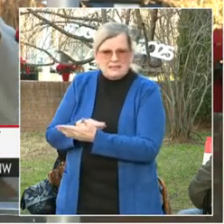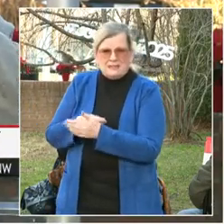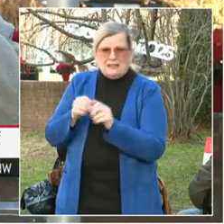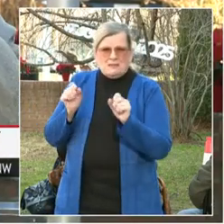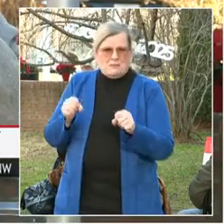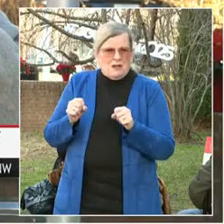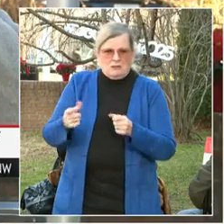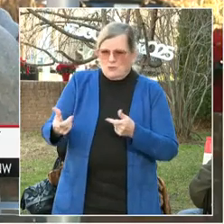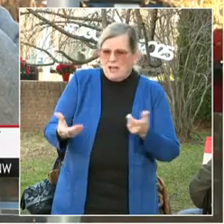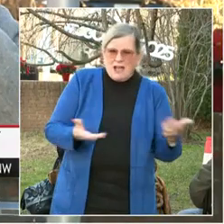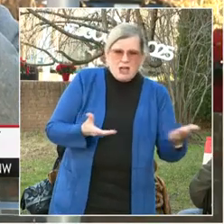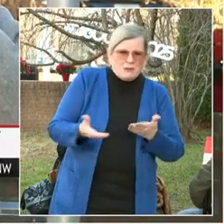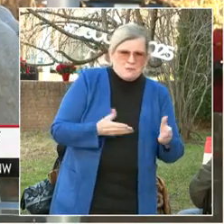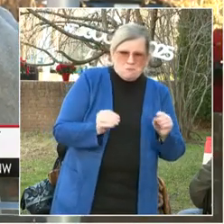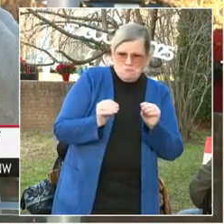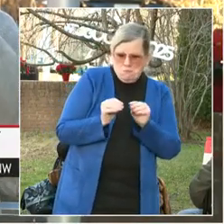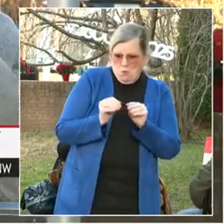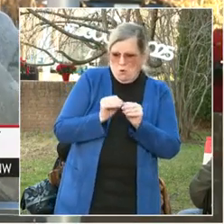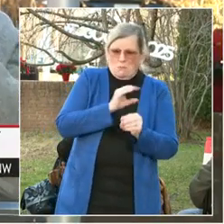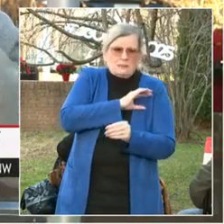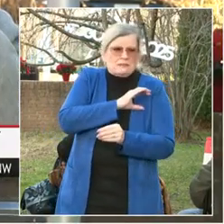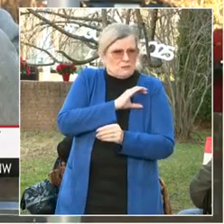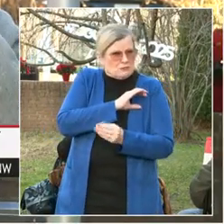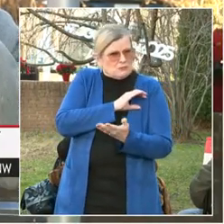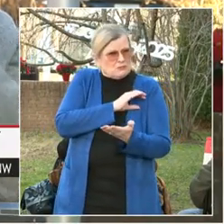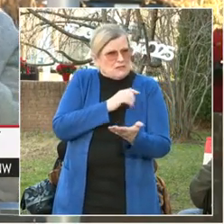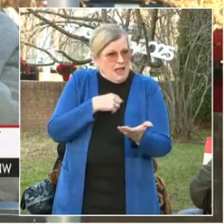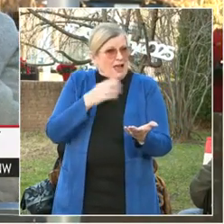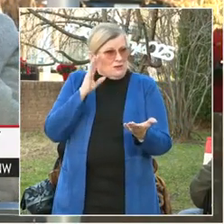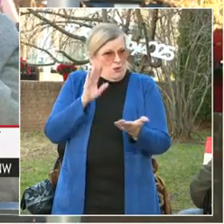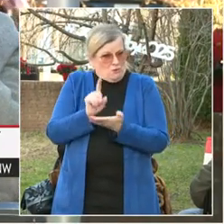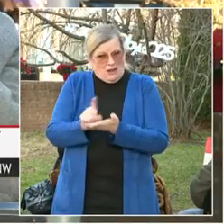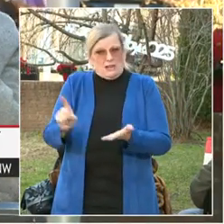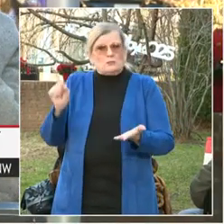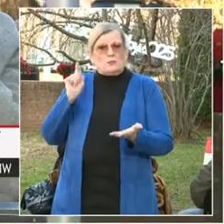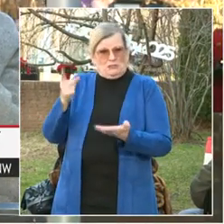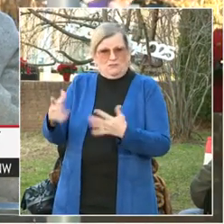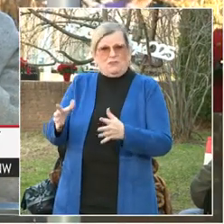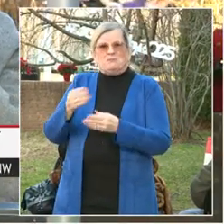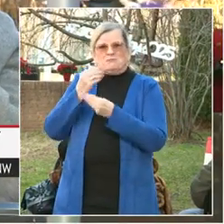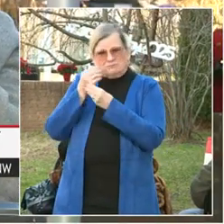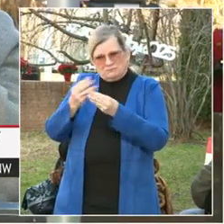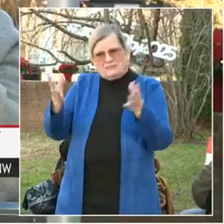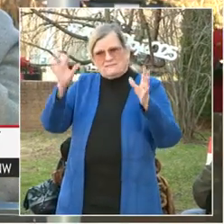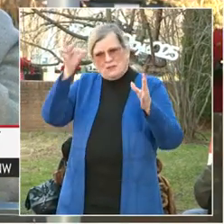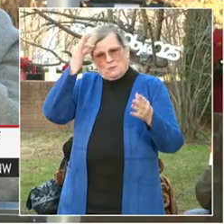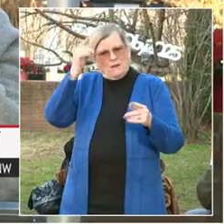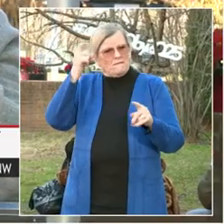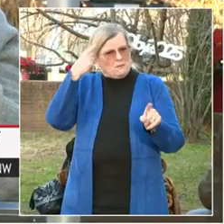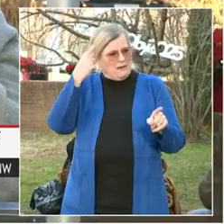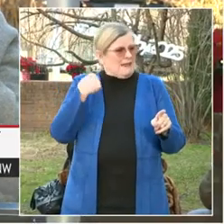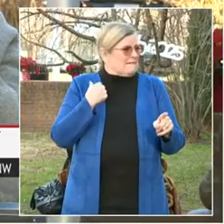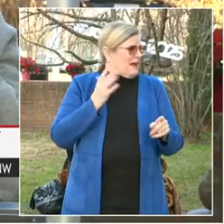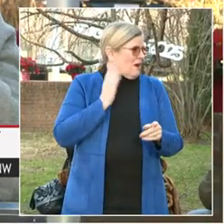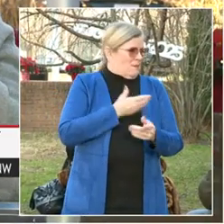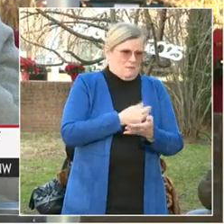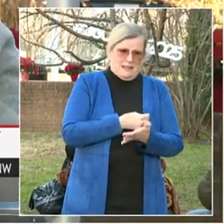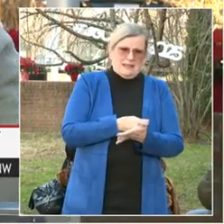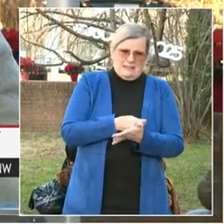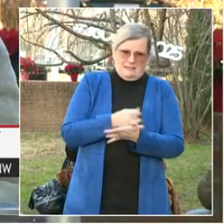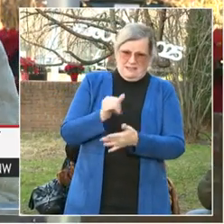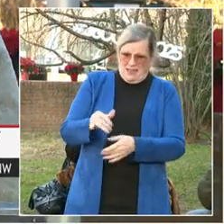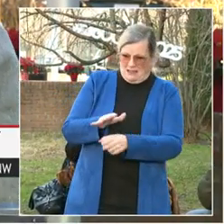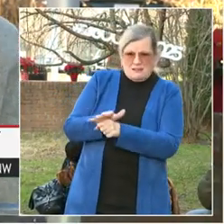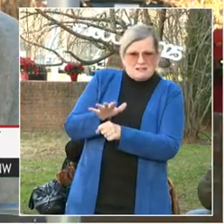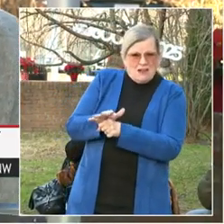I know that last week you released that the federal government gave us some money. Is that enough, or do you still think that there's more funding needed from the